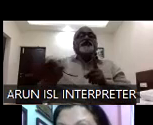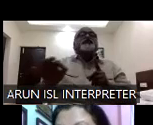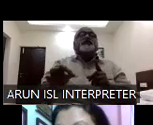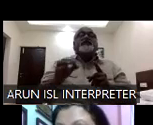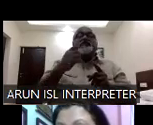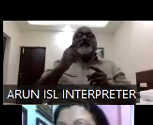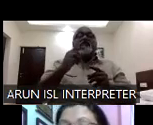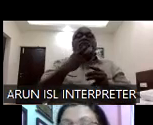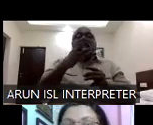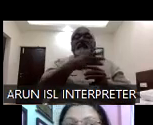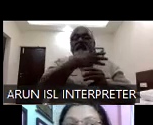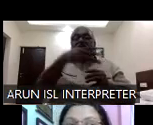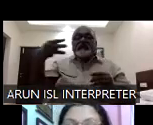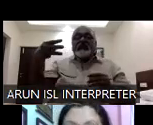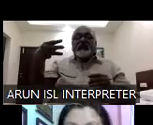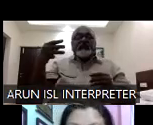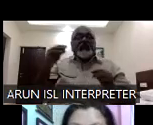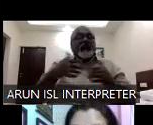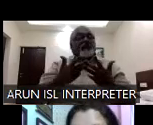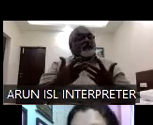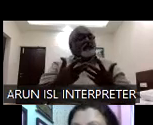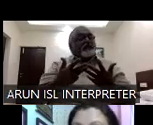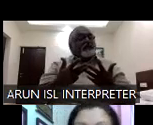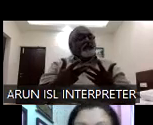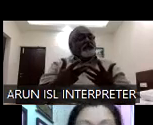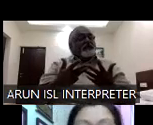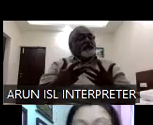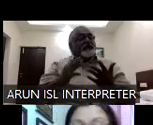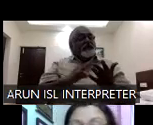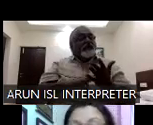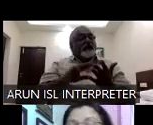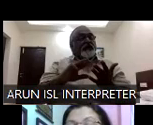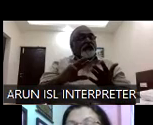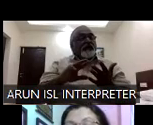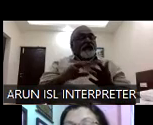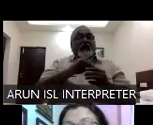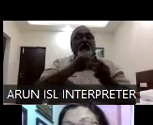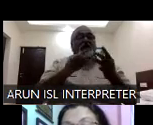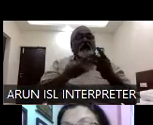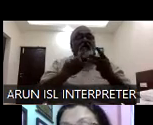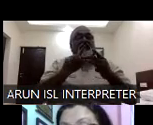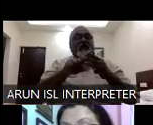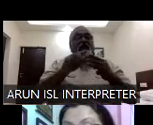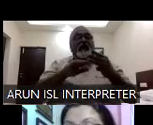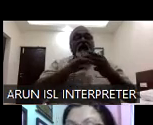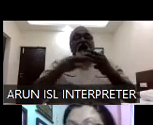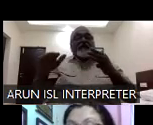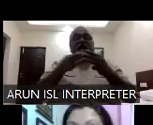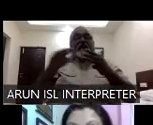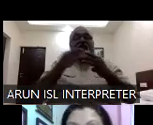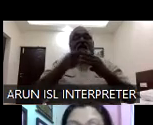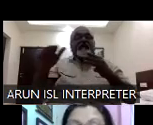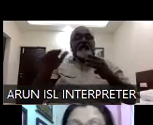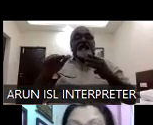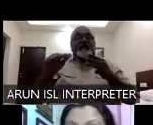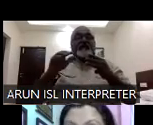three-tier system, and you can practice with micro, meso, and macro level, and see to it that you use the disability